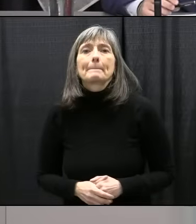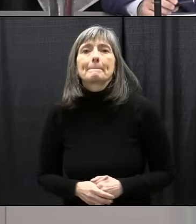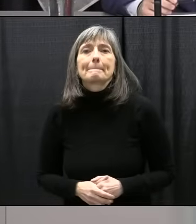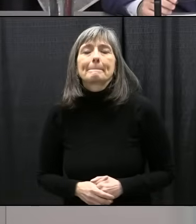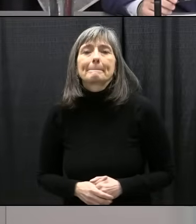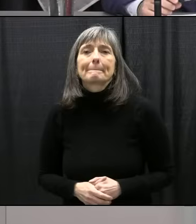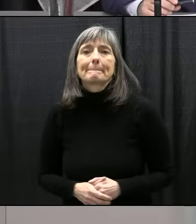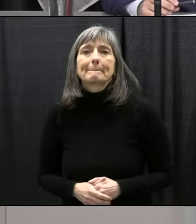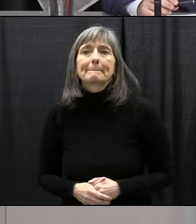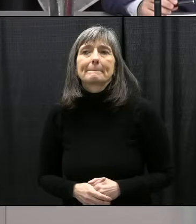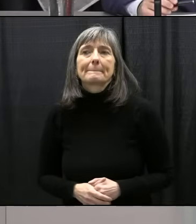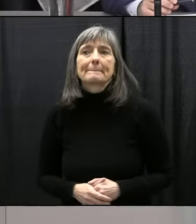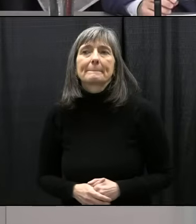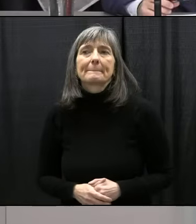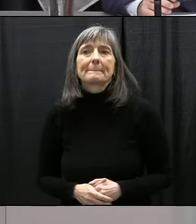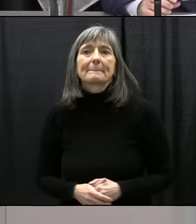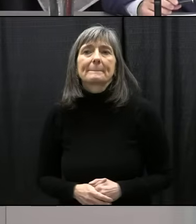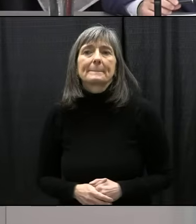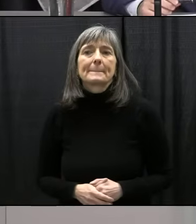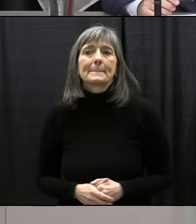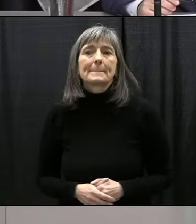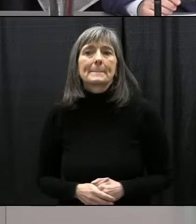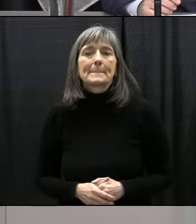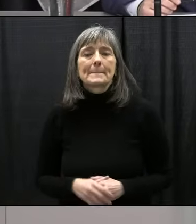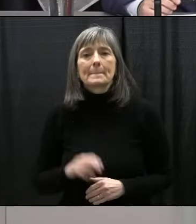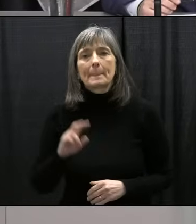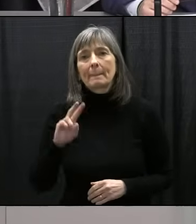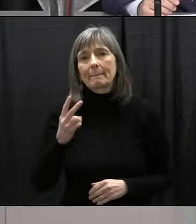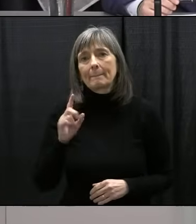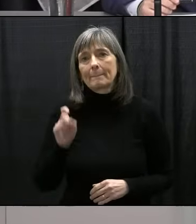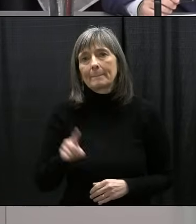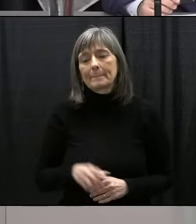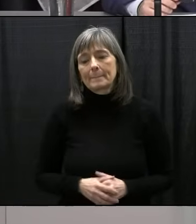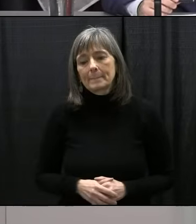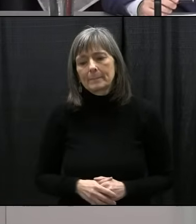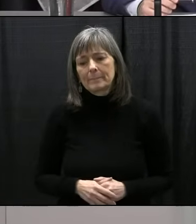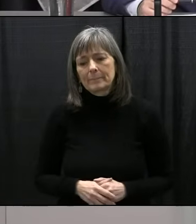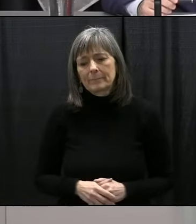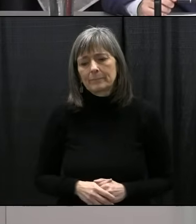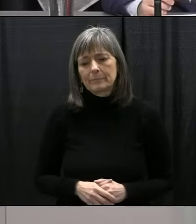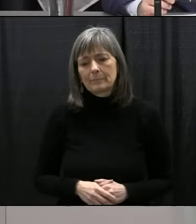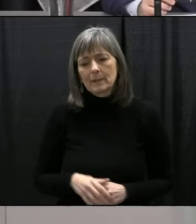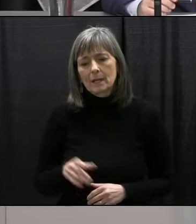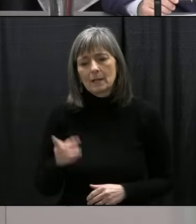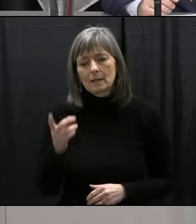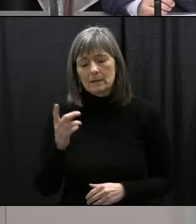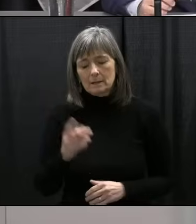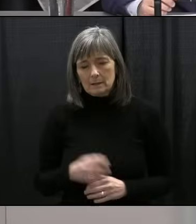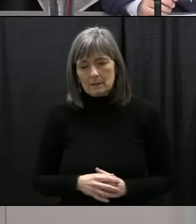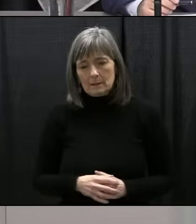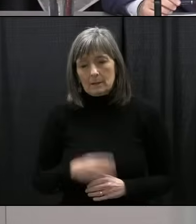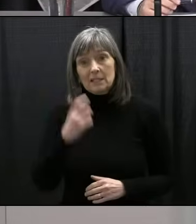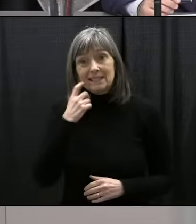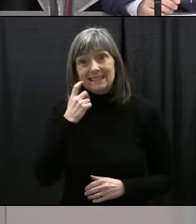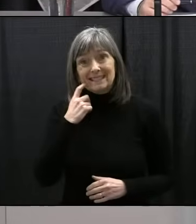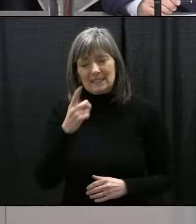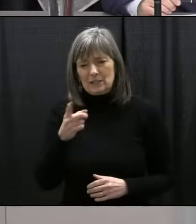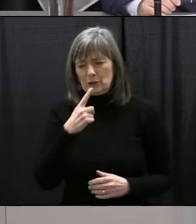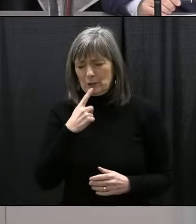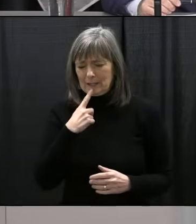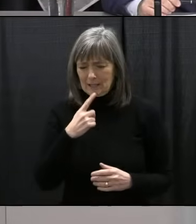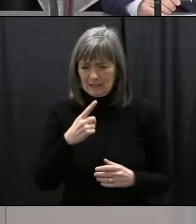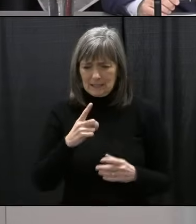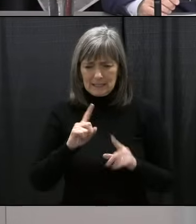Okay, thank you. And can you clarify again? You talked about changes in